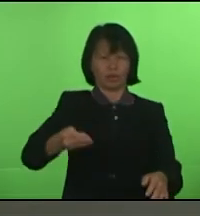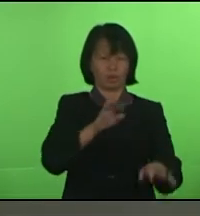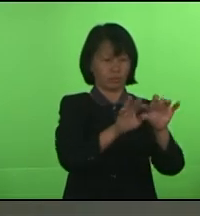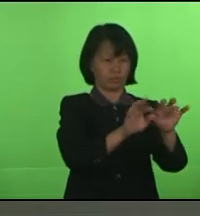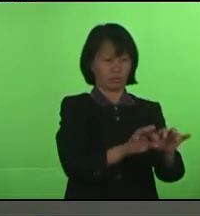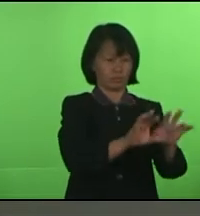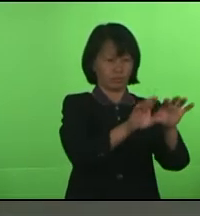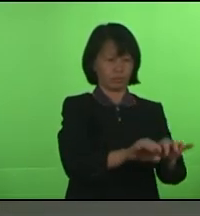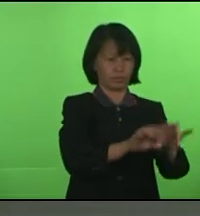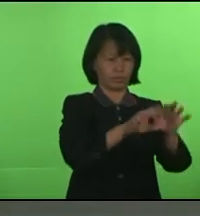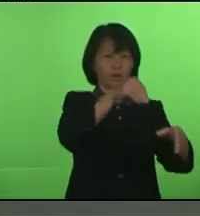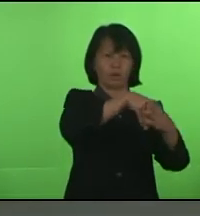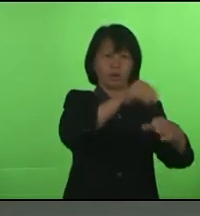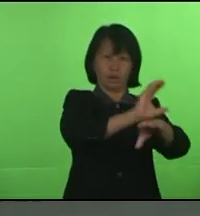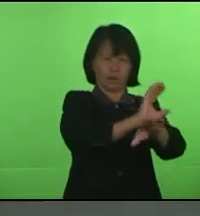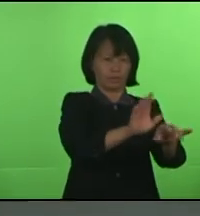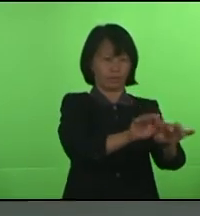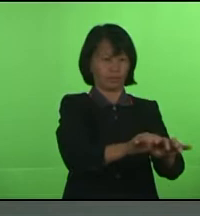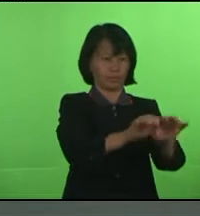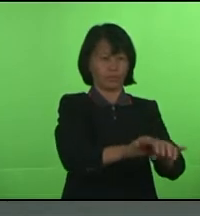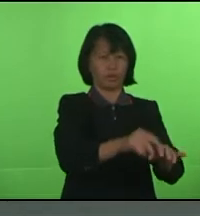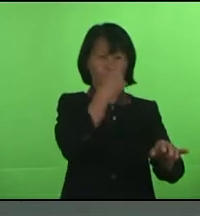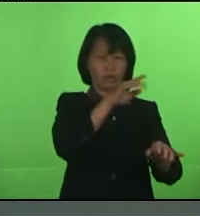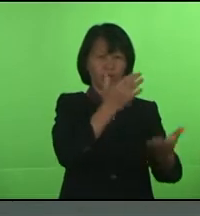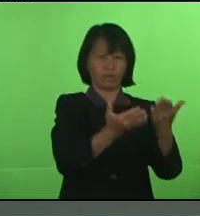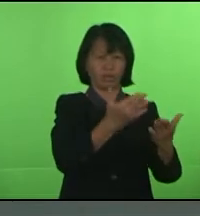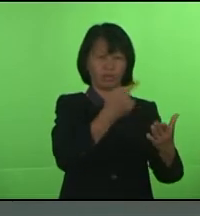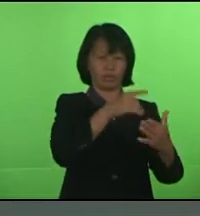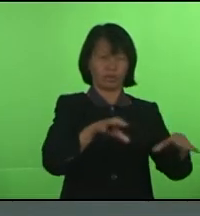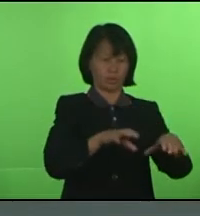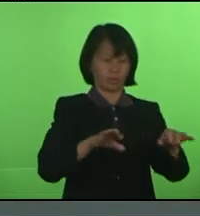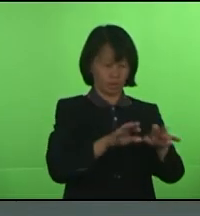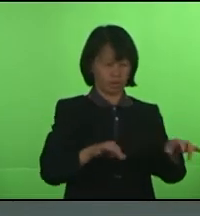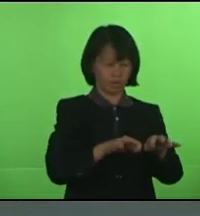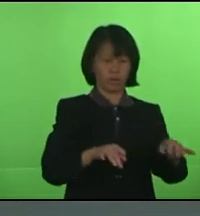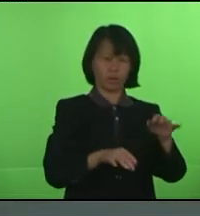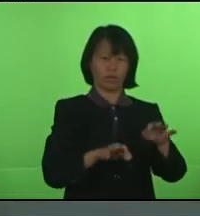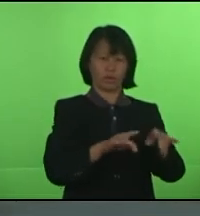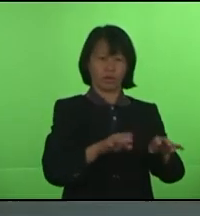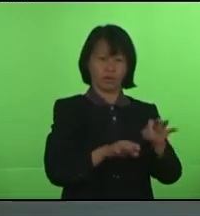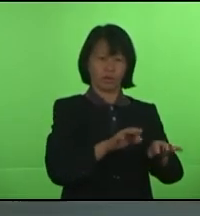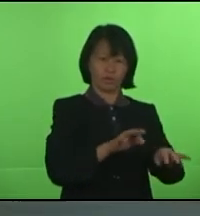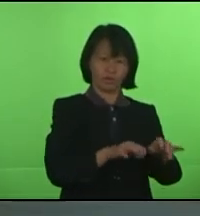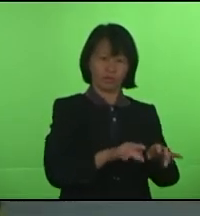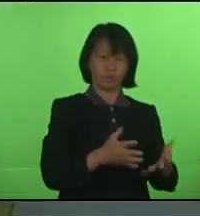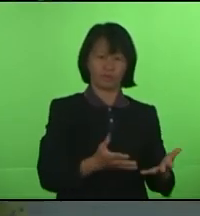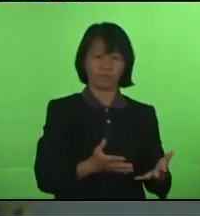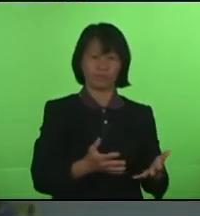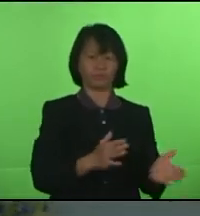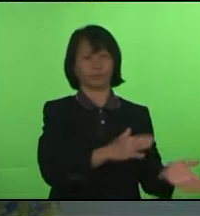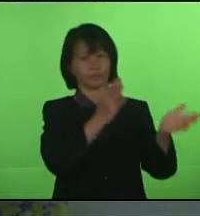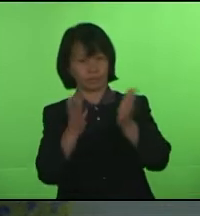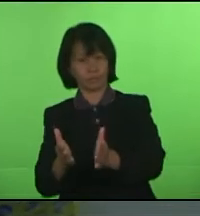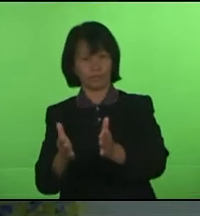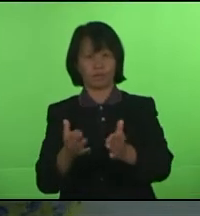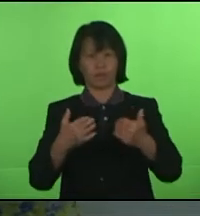you input into the computer, and for this you make use of your keyboard. All right, your keyboard is a major tool there, and then